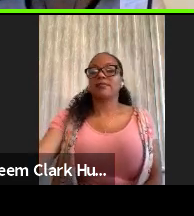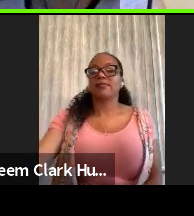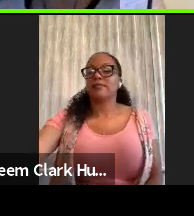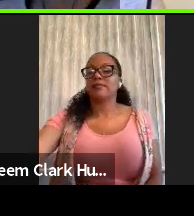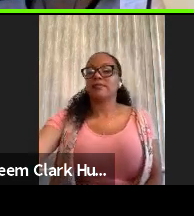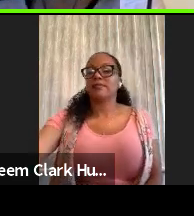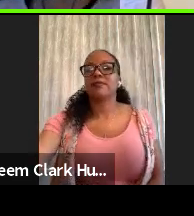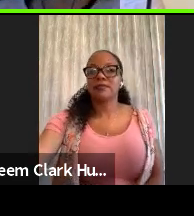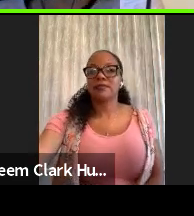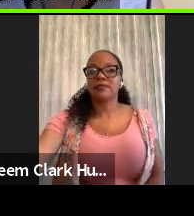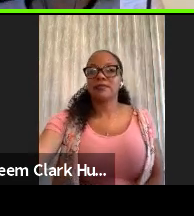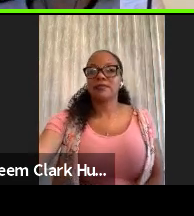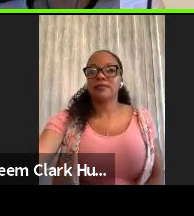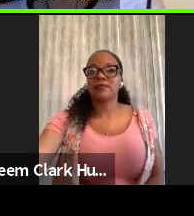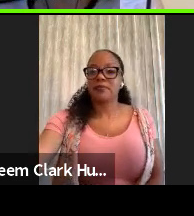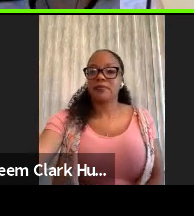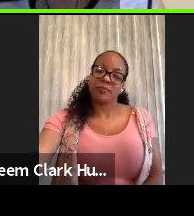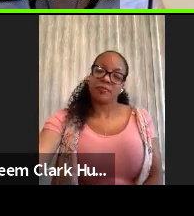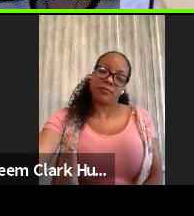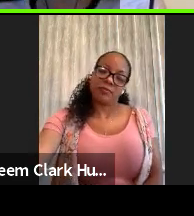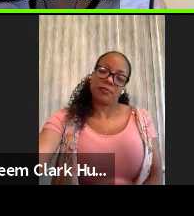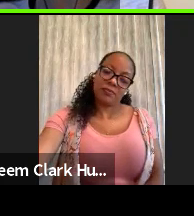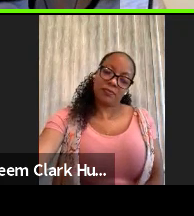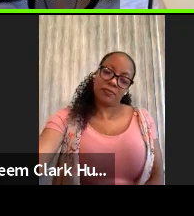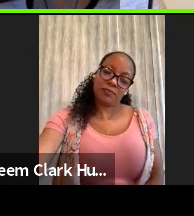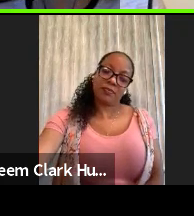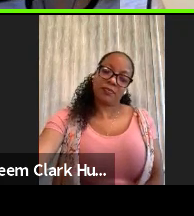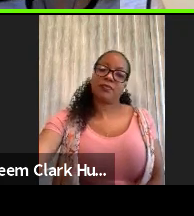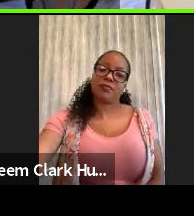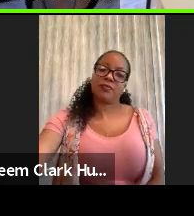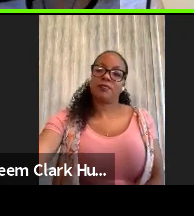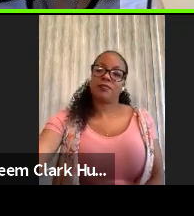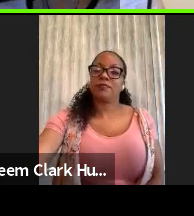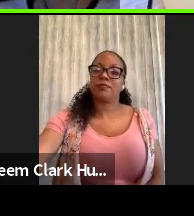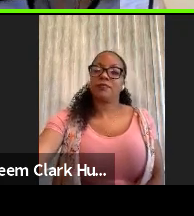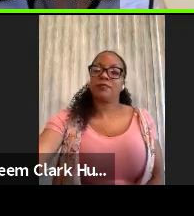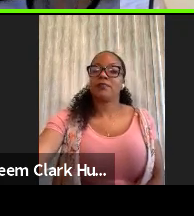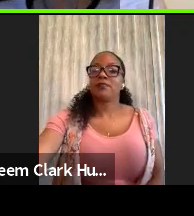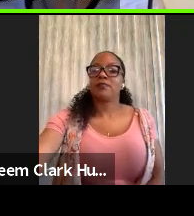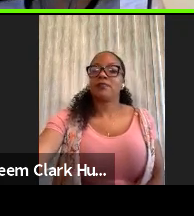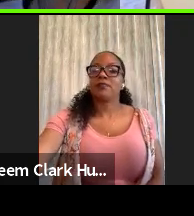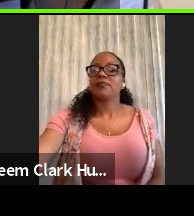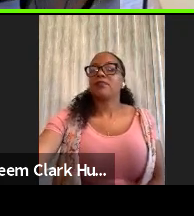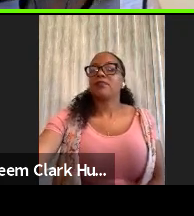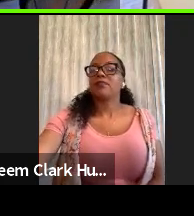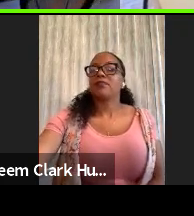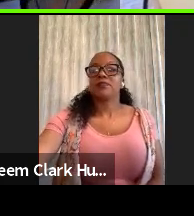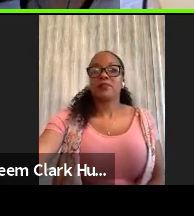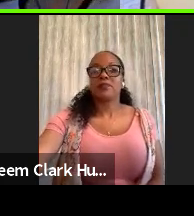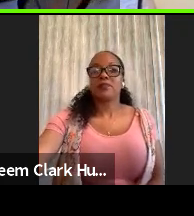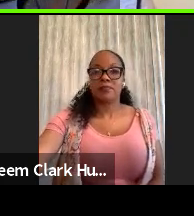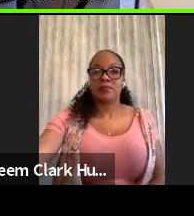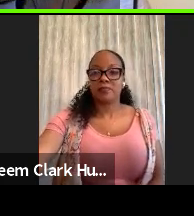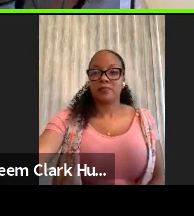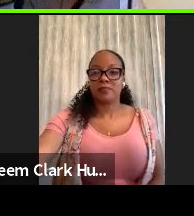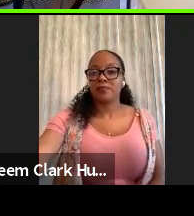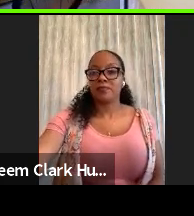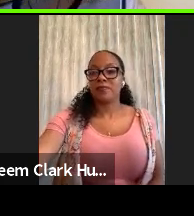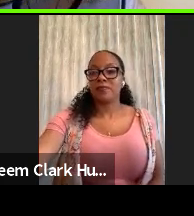workers on the ground. Seeing how in 2017 and 2018, overdose deaths increased by